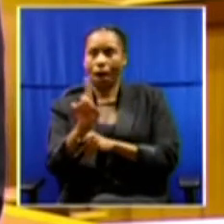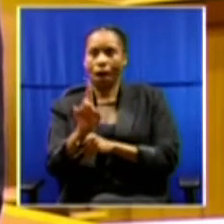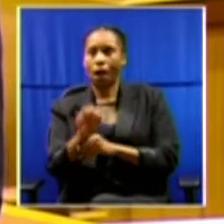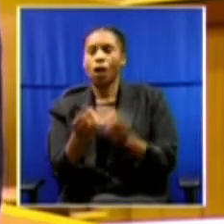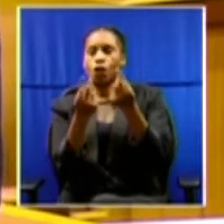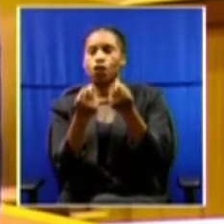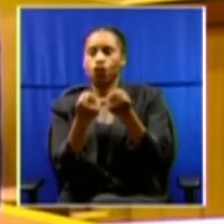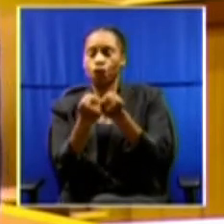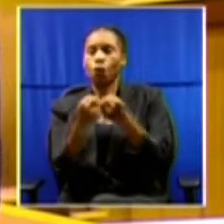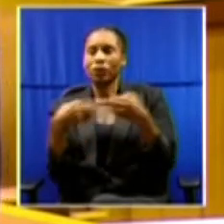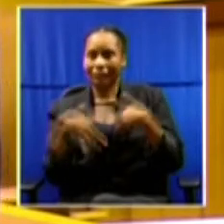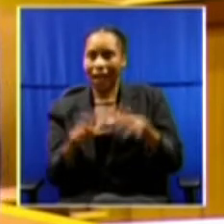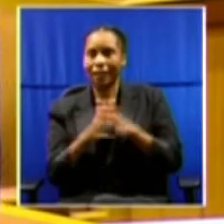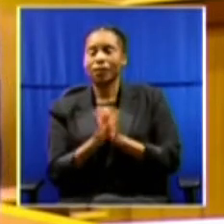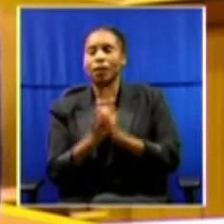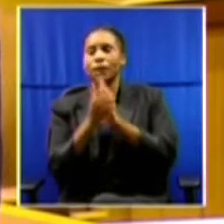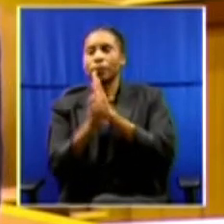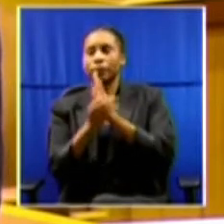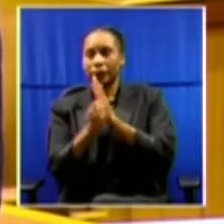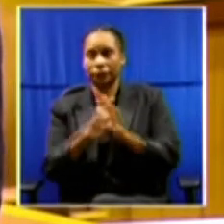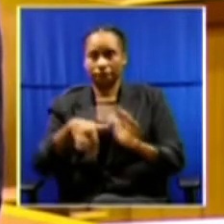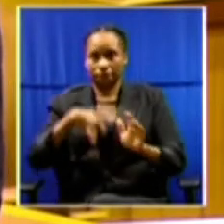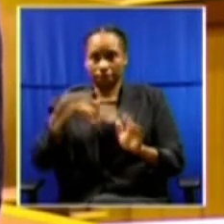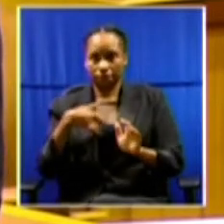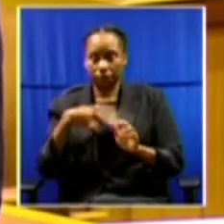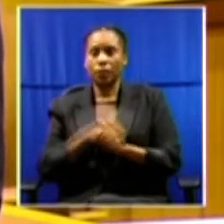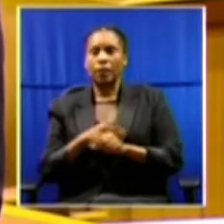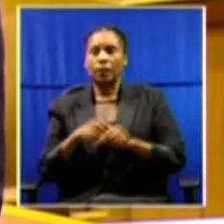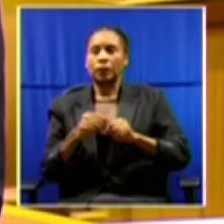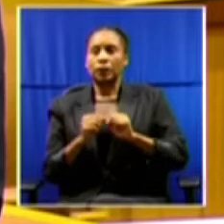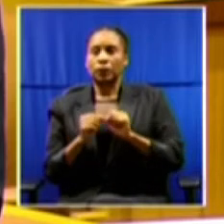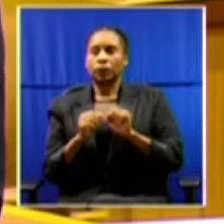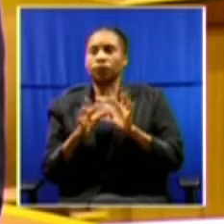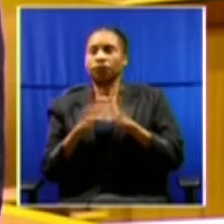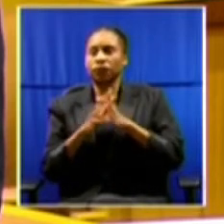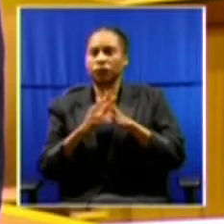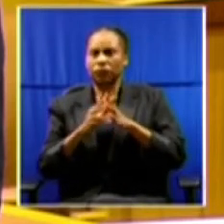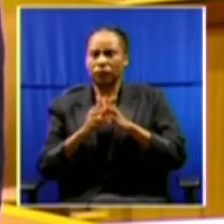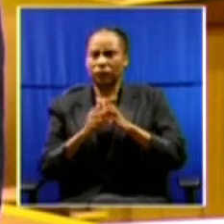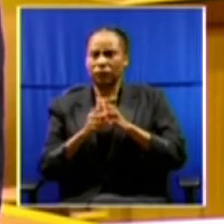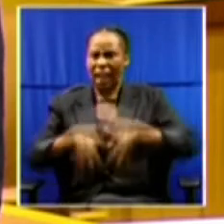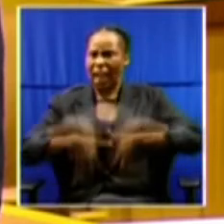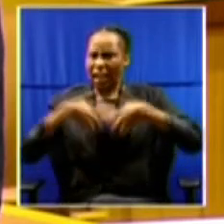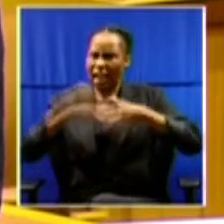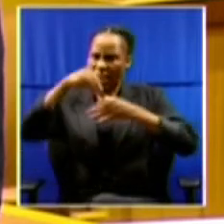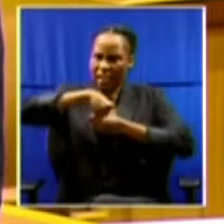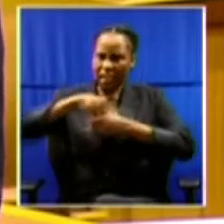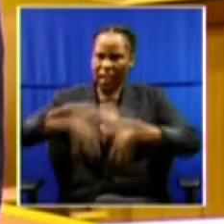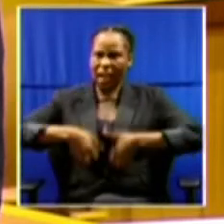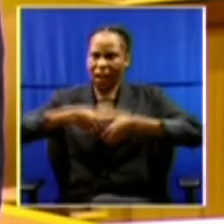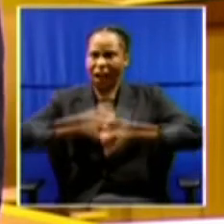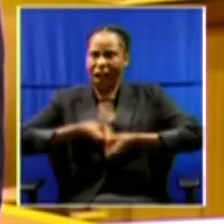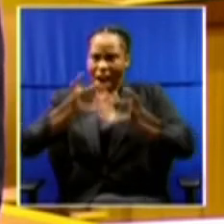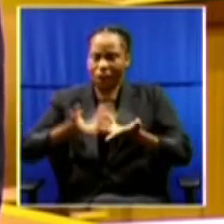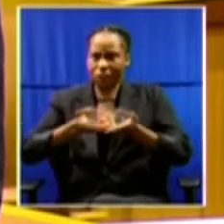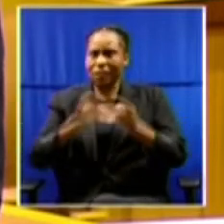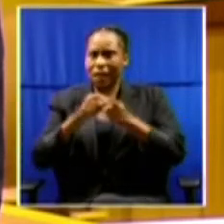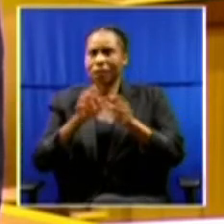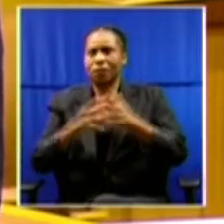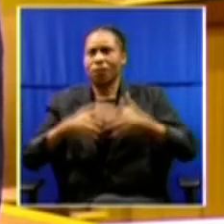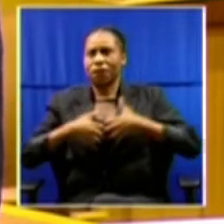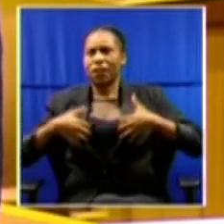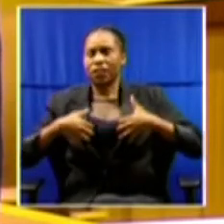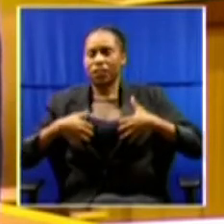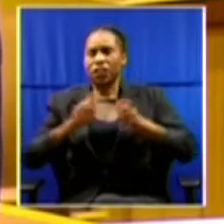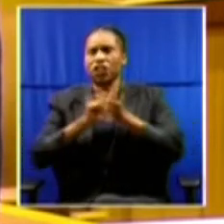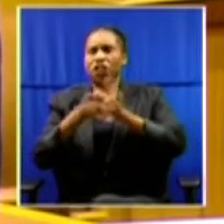beginnings with life skills-based training, anger in and anger out, which deals with aggression, changing lanes for